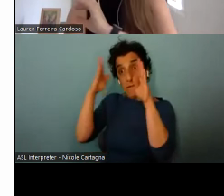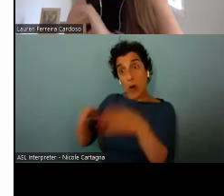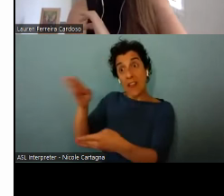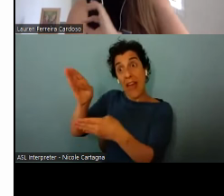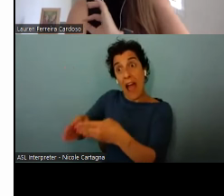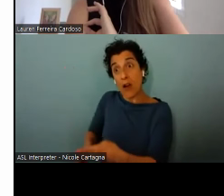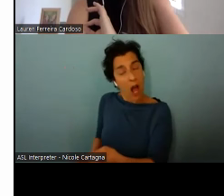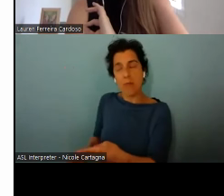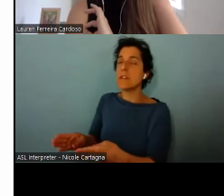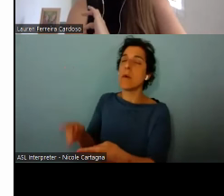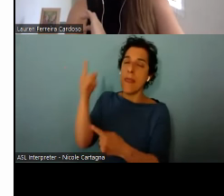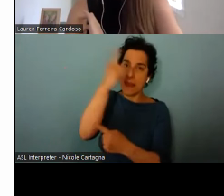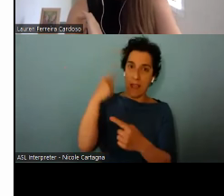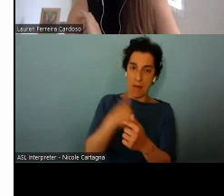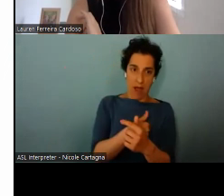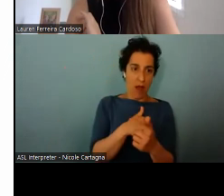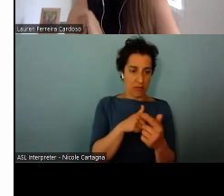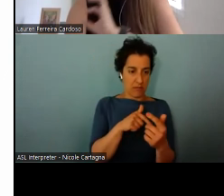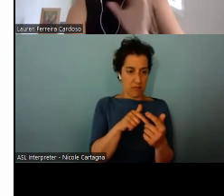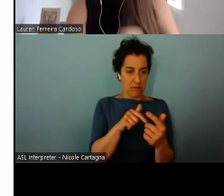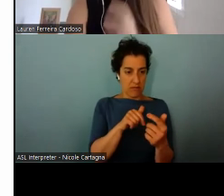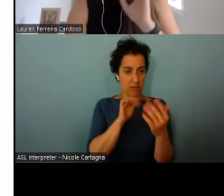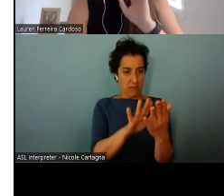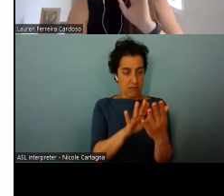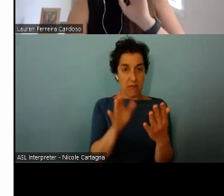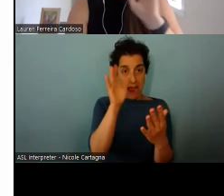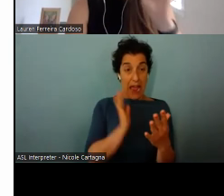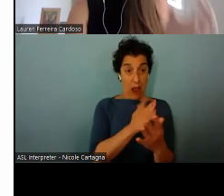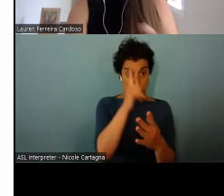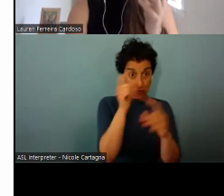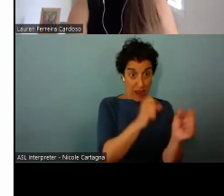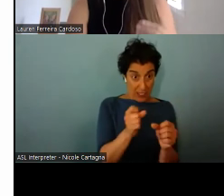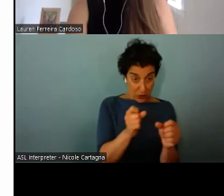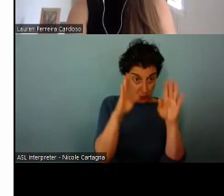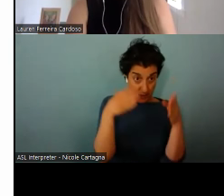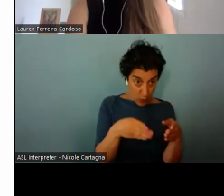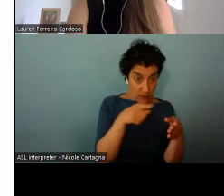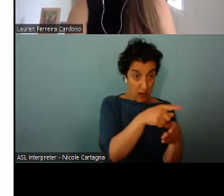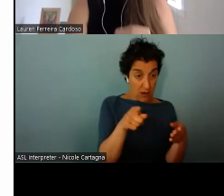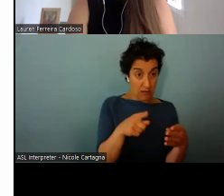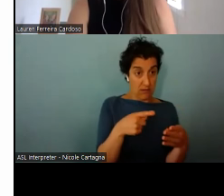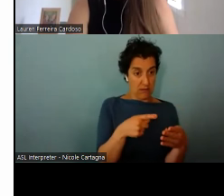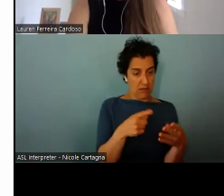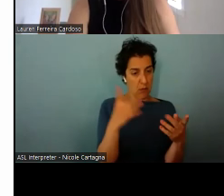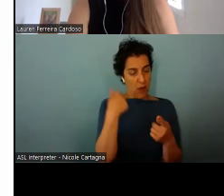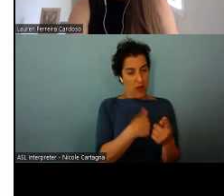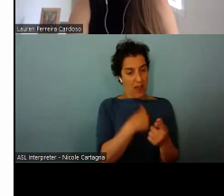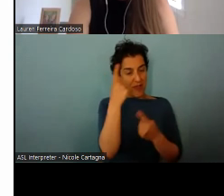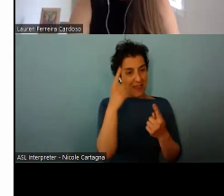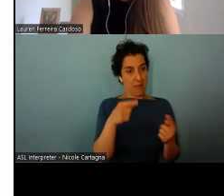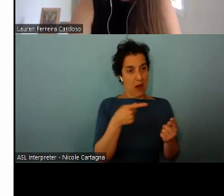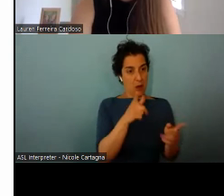understand. Our sort of strategy was more focused around making sure that we were thinking first